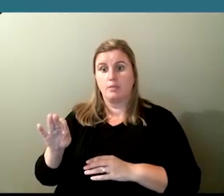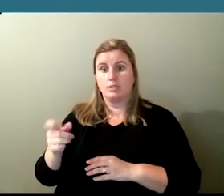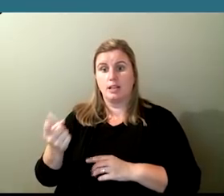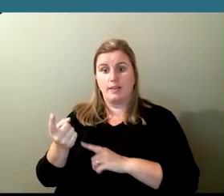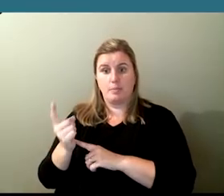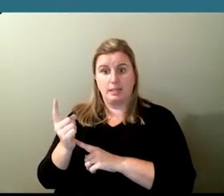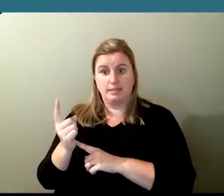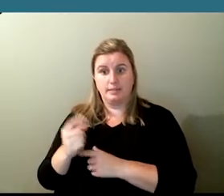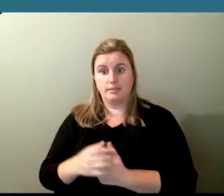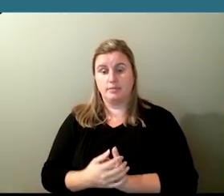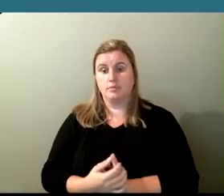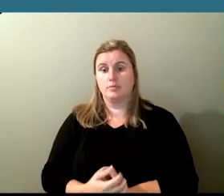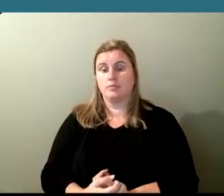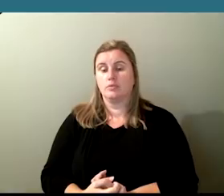minutes.